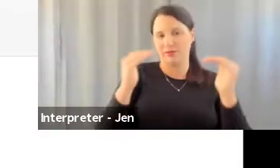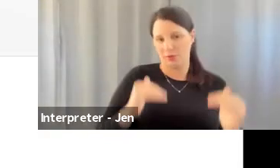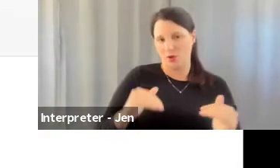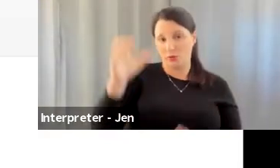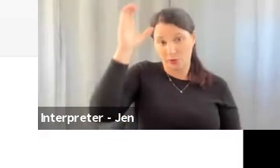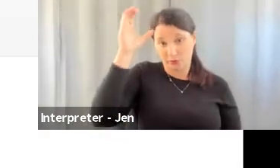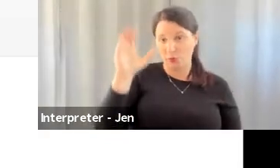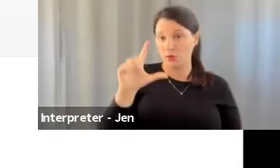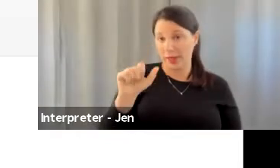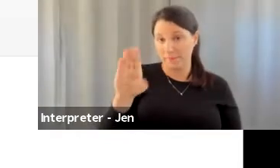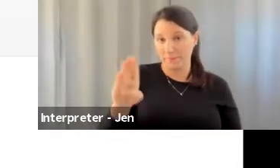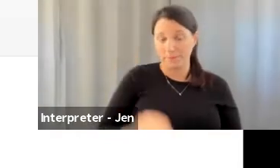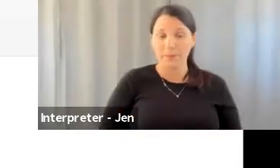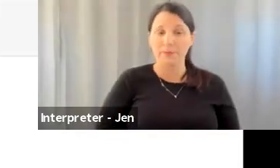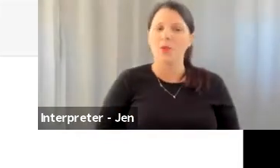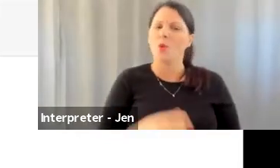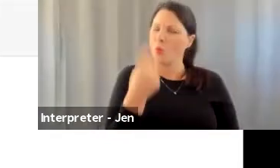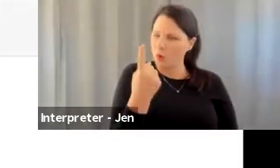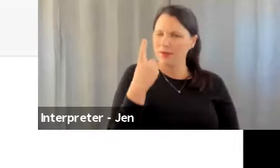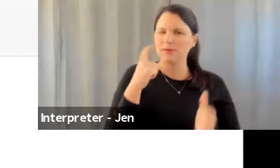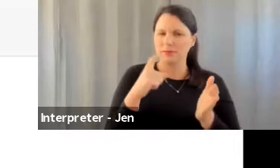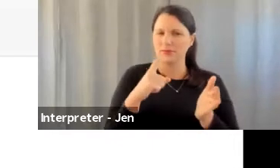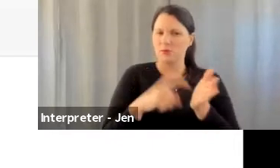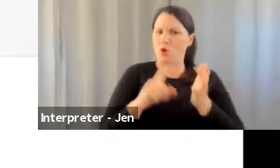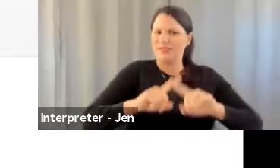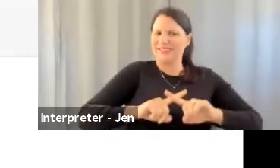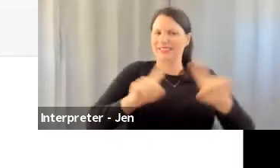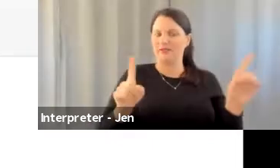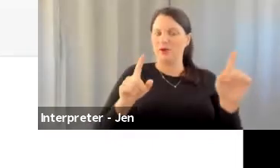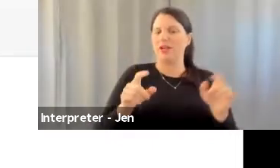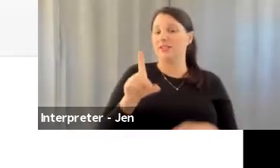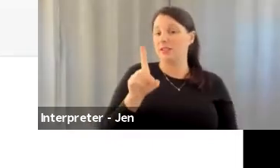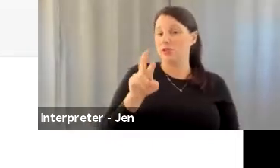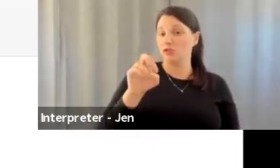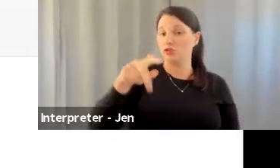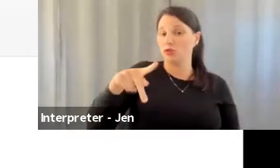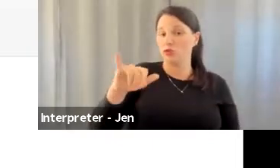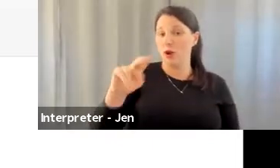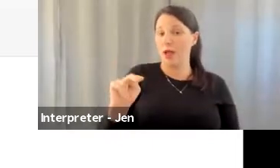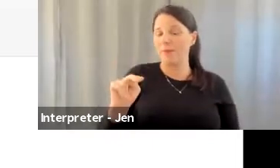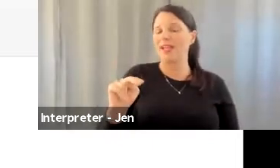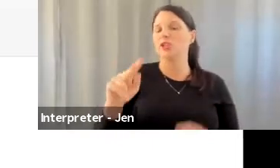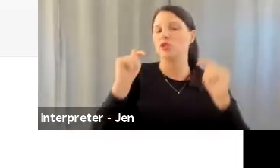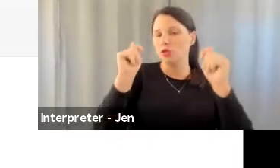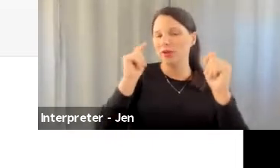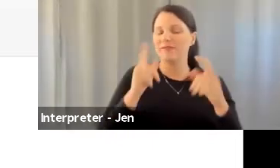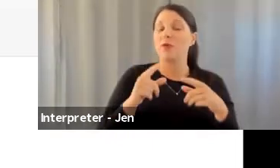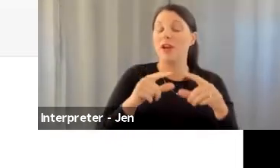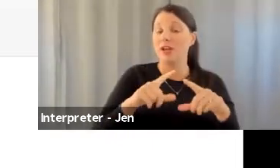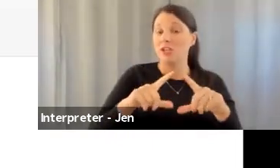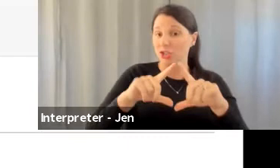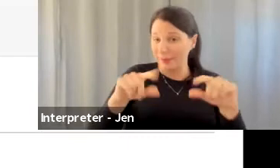one thing that I will say is different is the drop-in tutoring for, you know, Japanese, chemistry, biology.